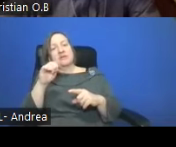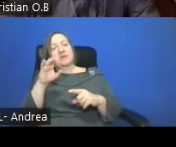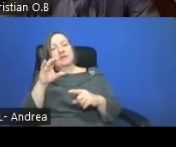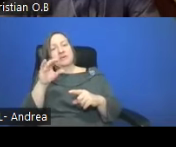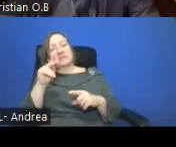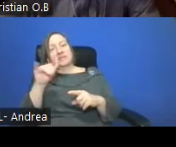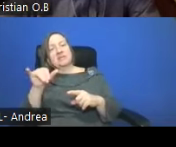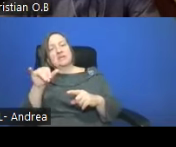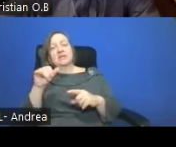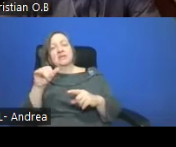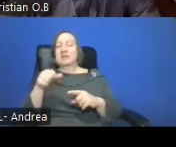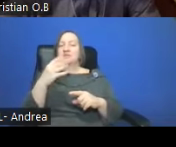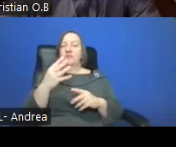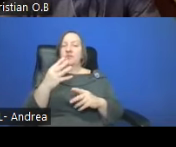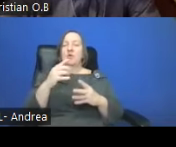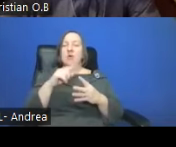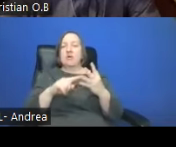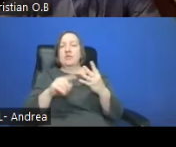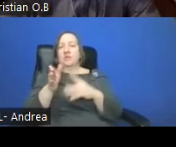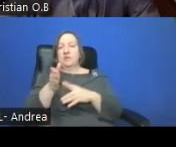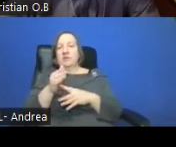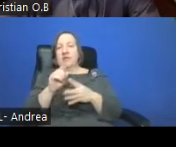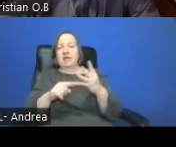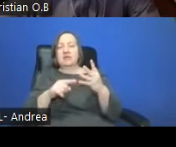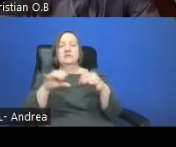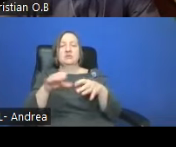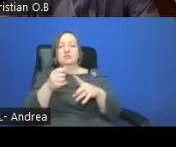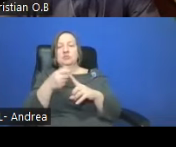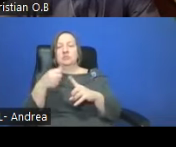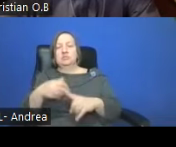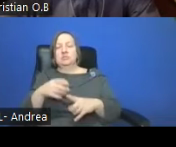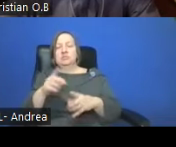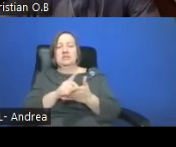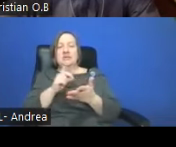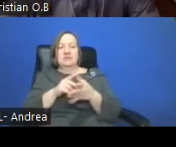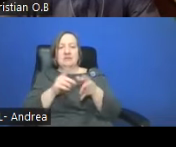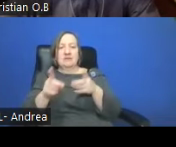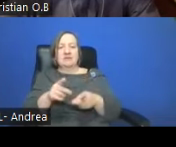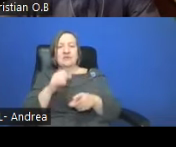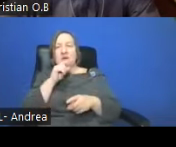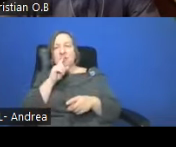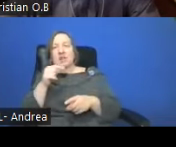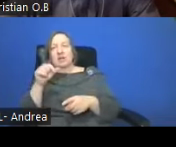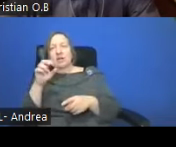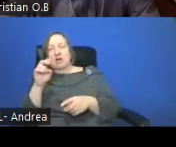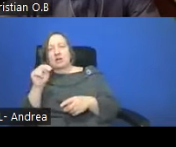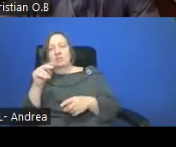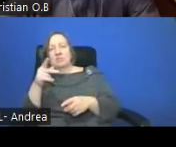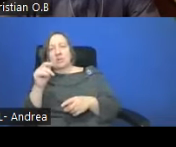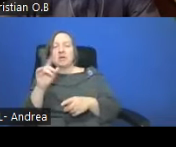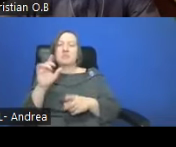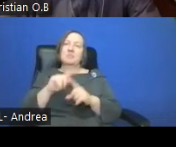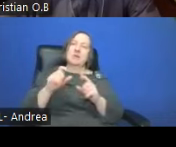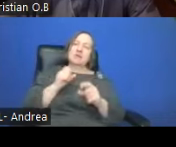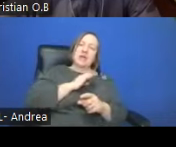4 actually definitions that were also flagged to do. I don't know that they're necessarily garden plot. They're more of a staff will work